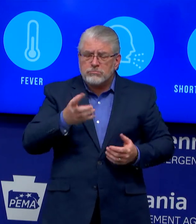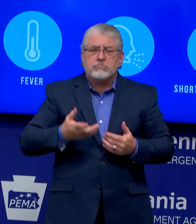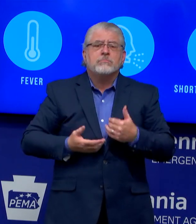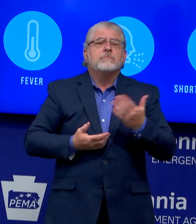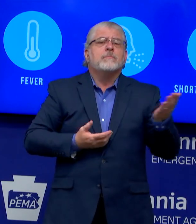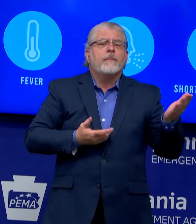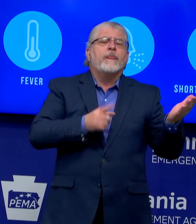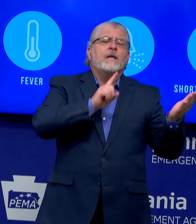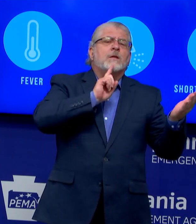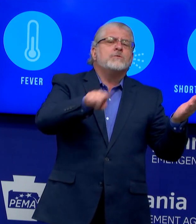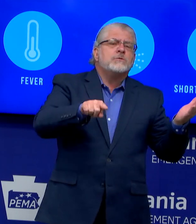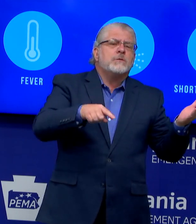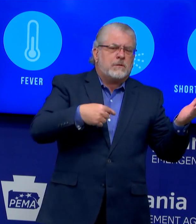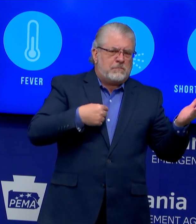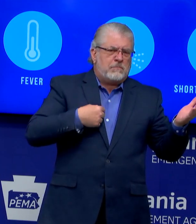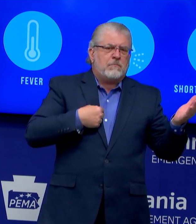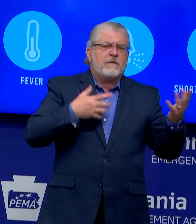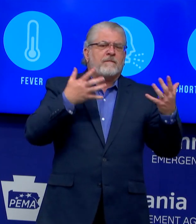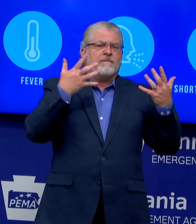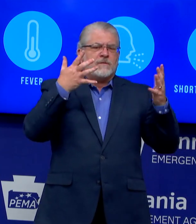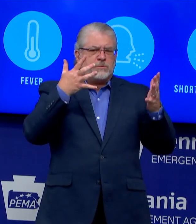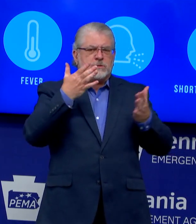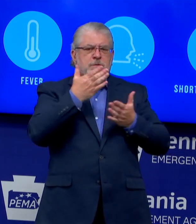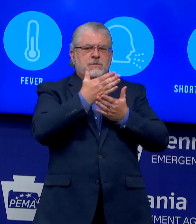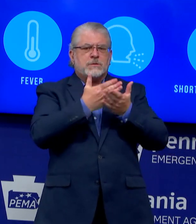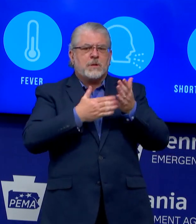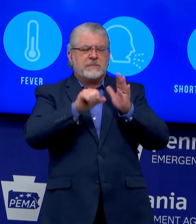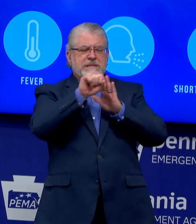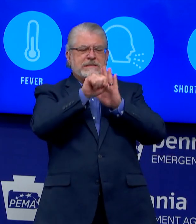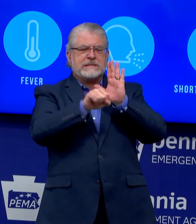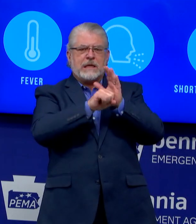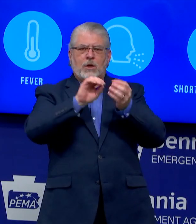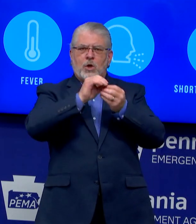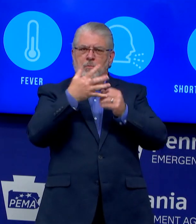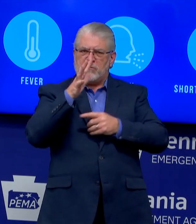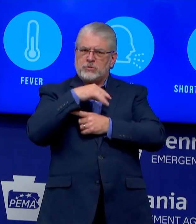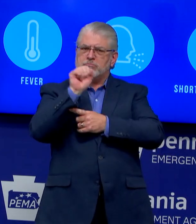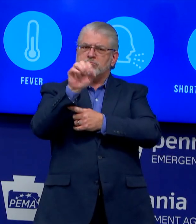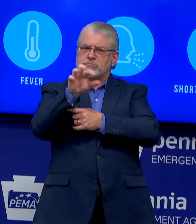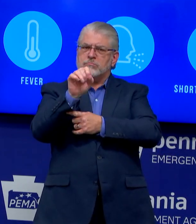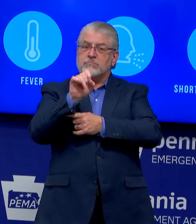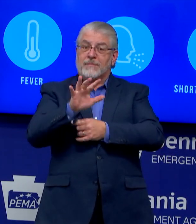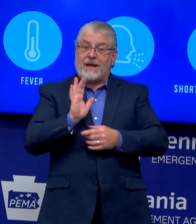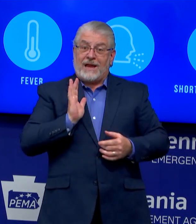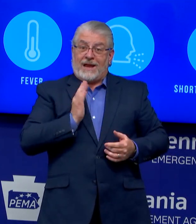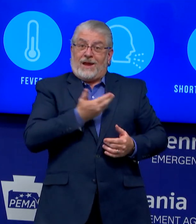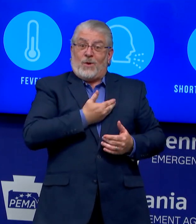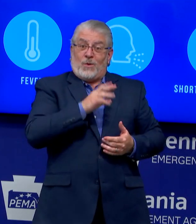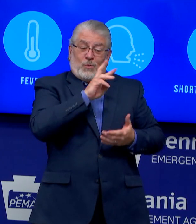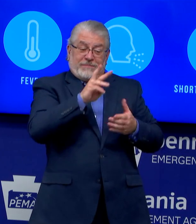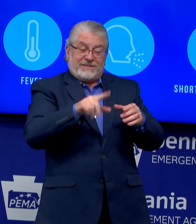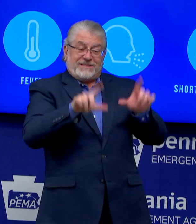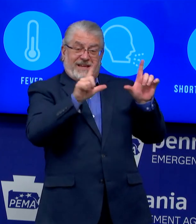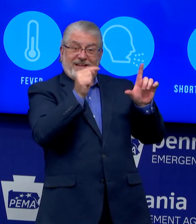have county-specific data available on the new dashboard, which is available at our website